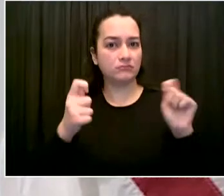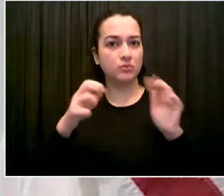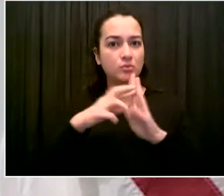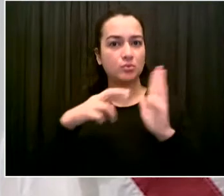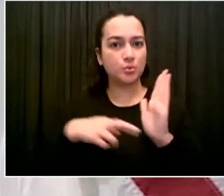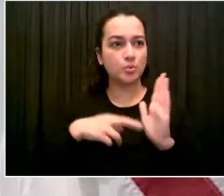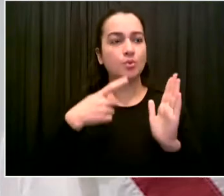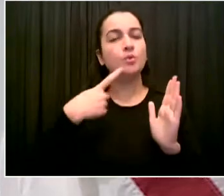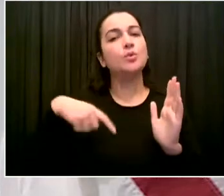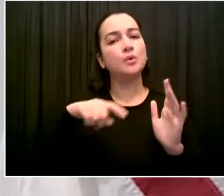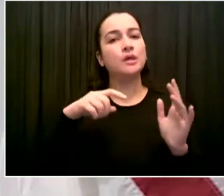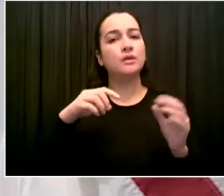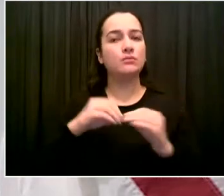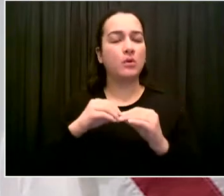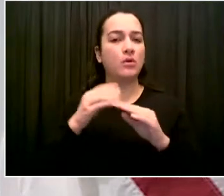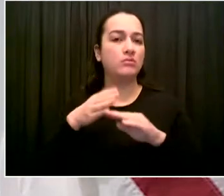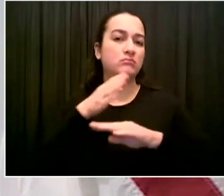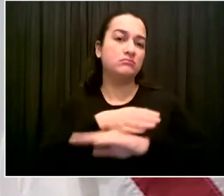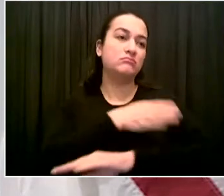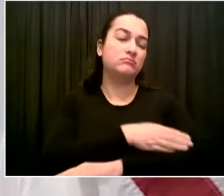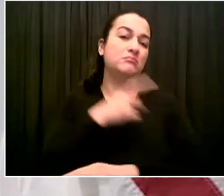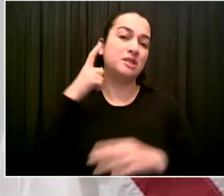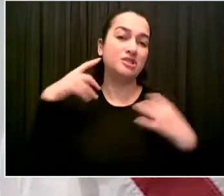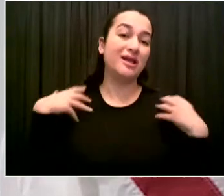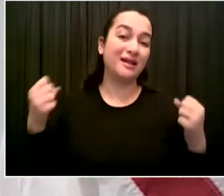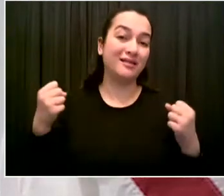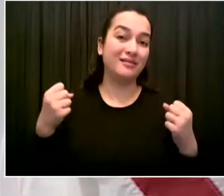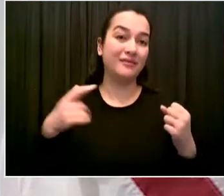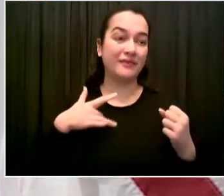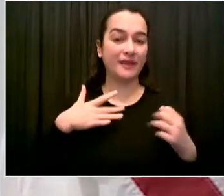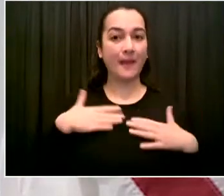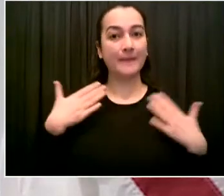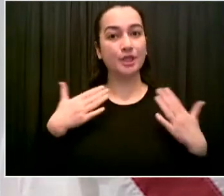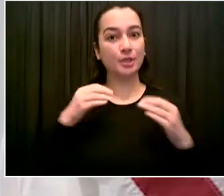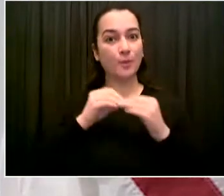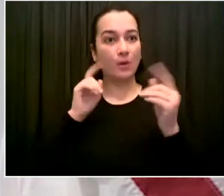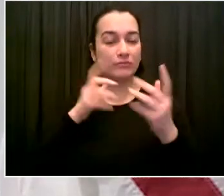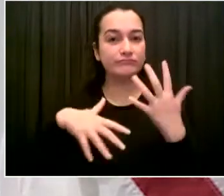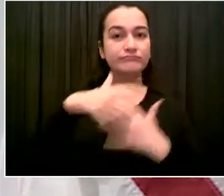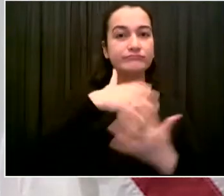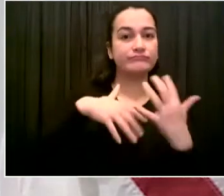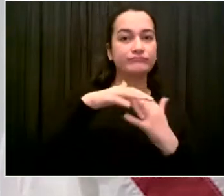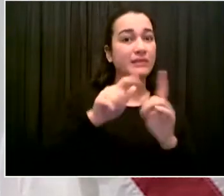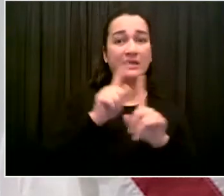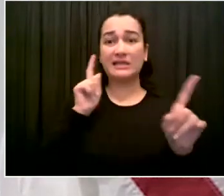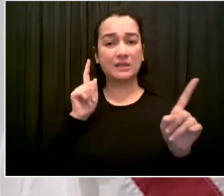Dr. Katz, anything to add? Nothing to add. Thank you, sir. Thank you. Go ahead, Juliet.